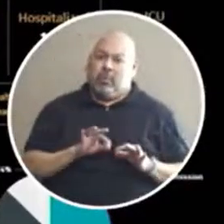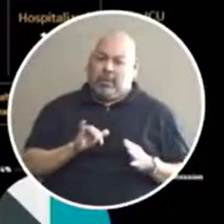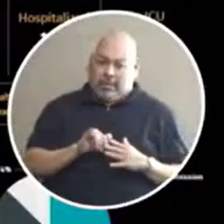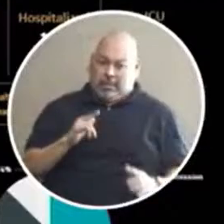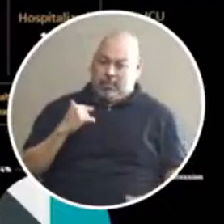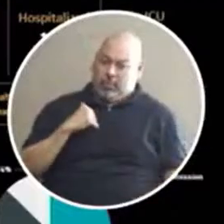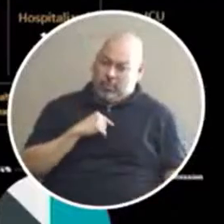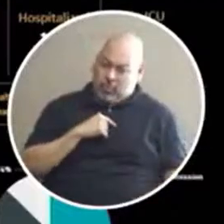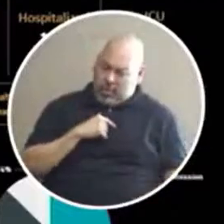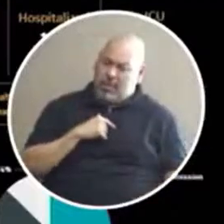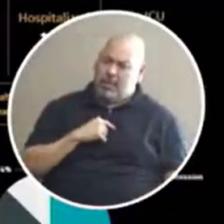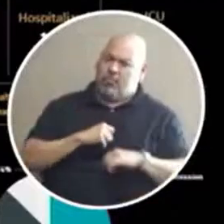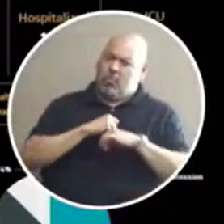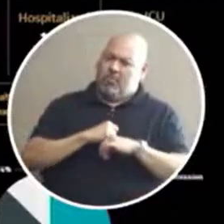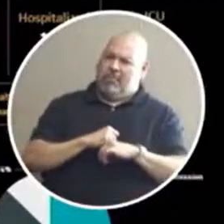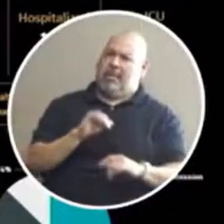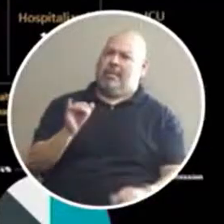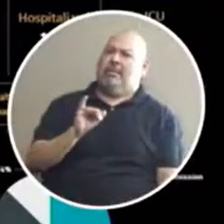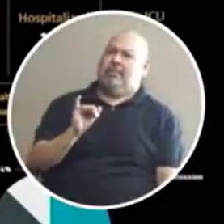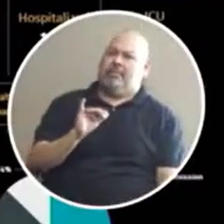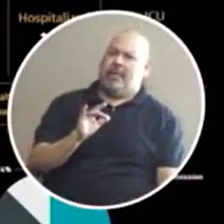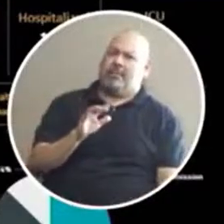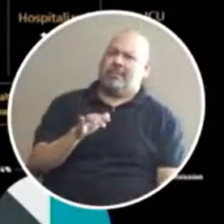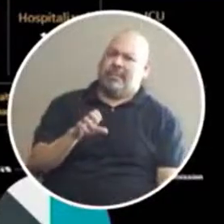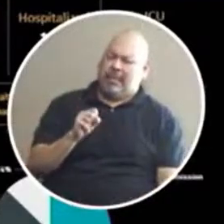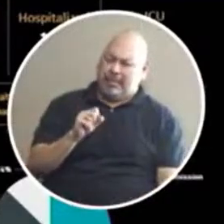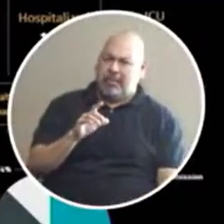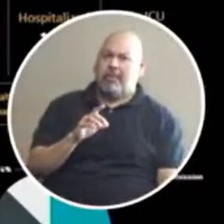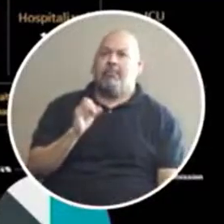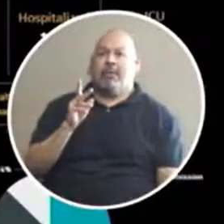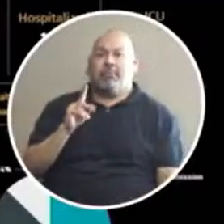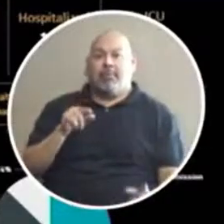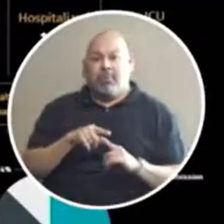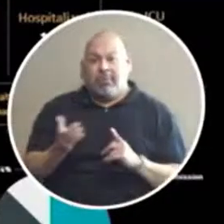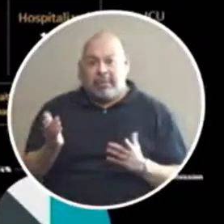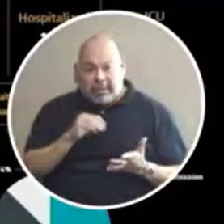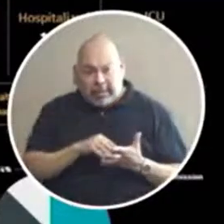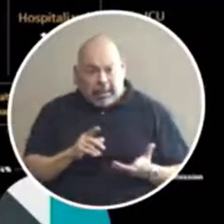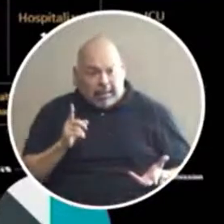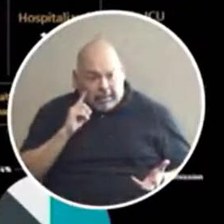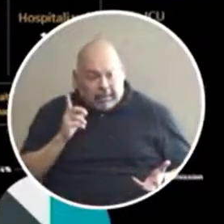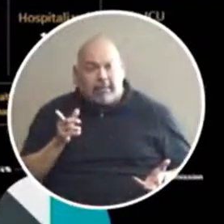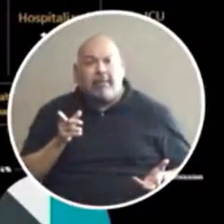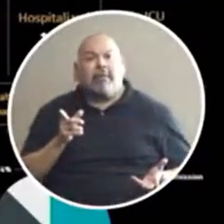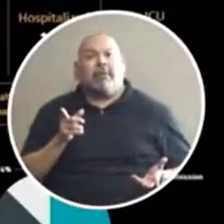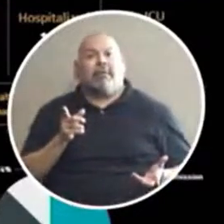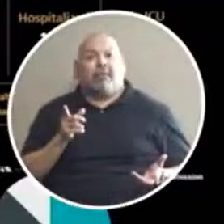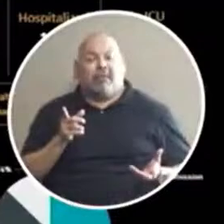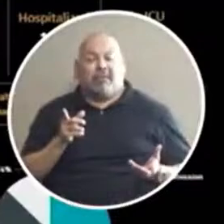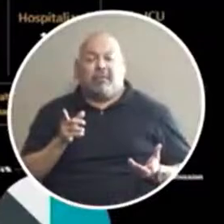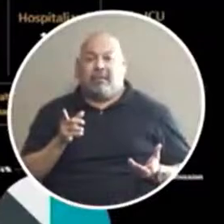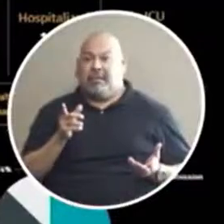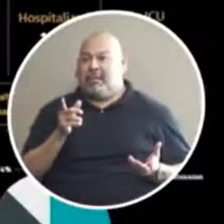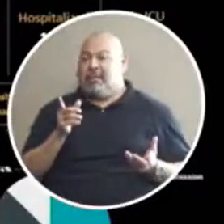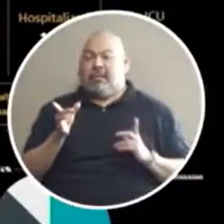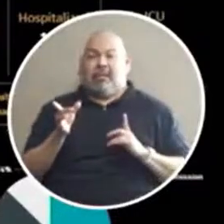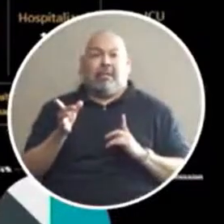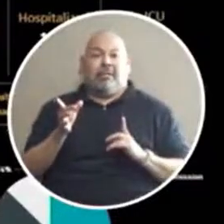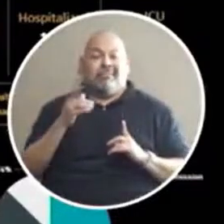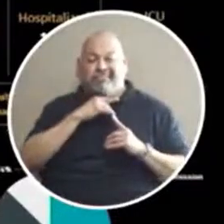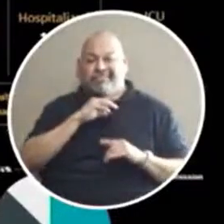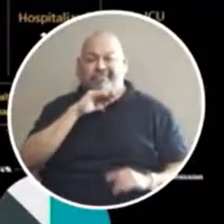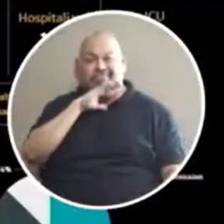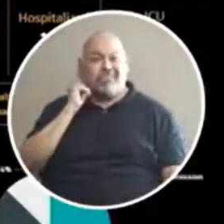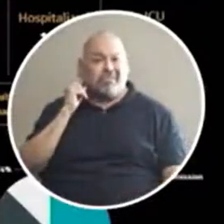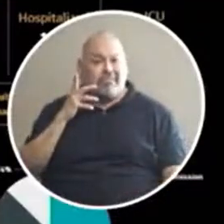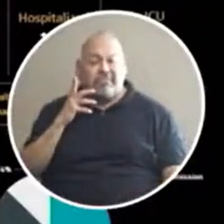that we prevent the infection of the virus. A lot of the people, again, are getting COVID fatigue, but we